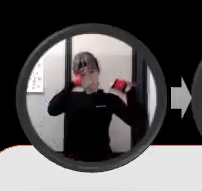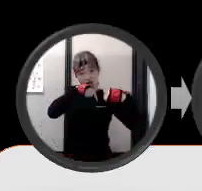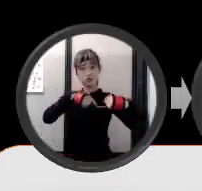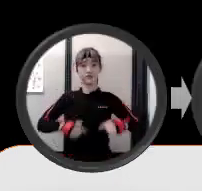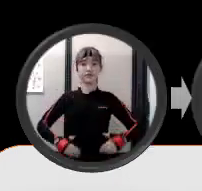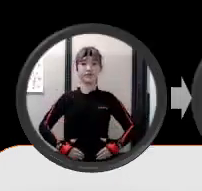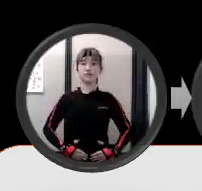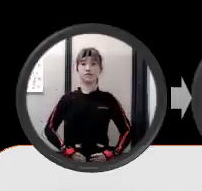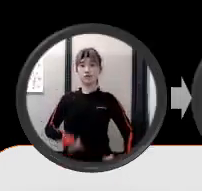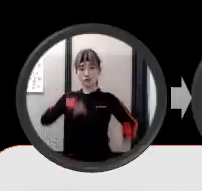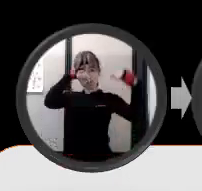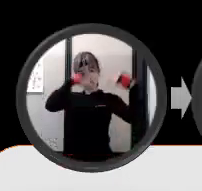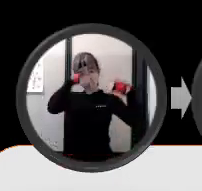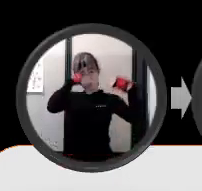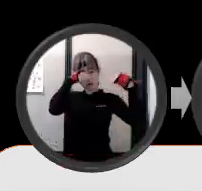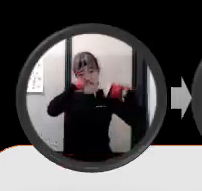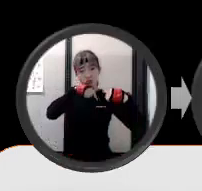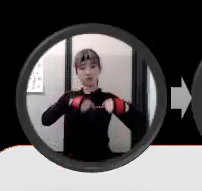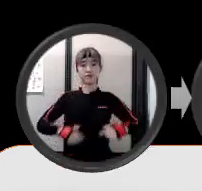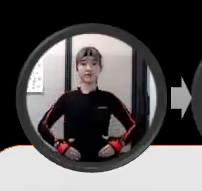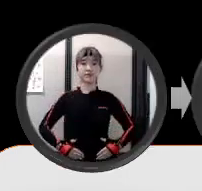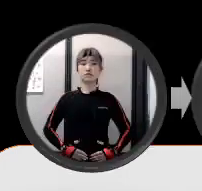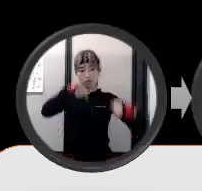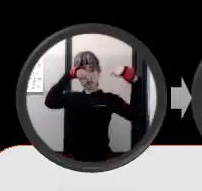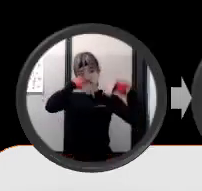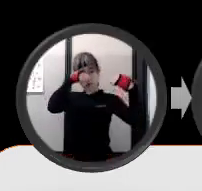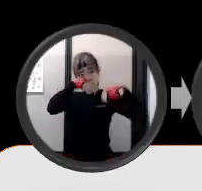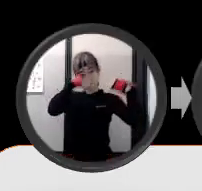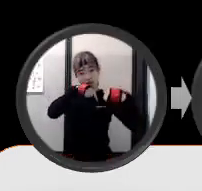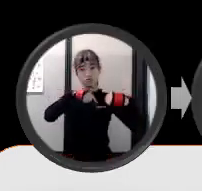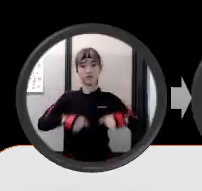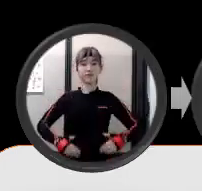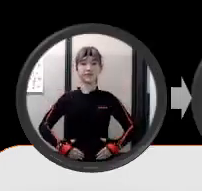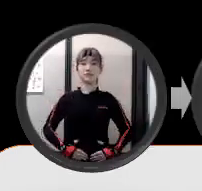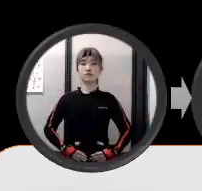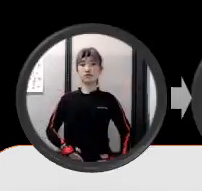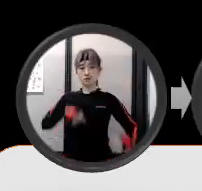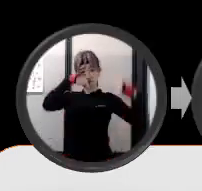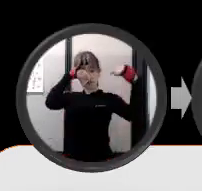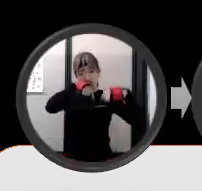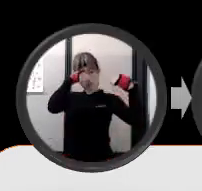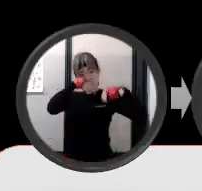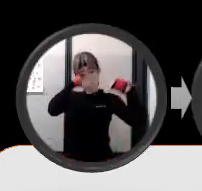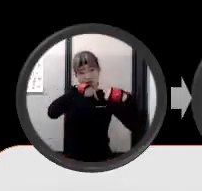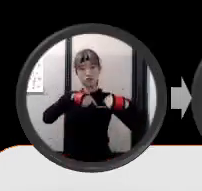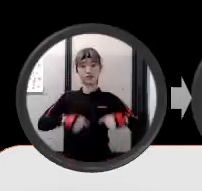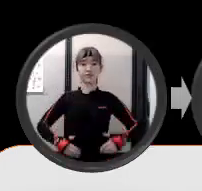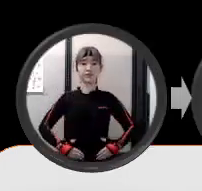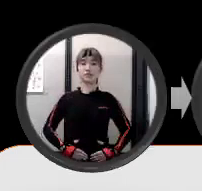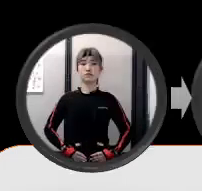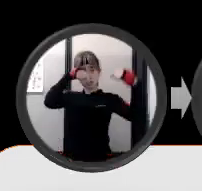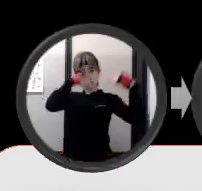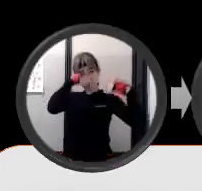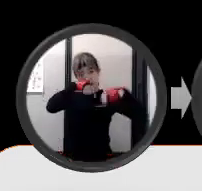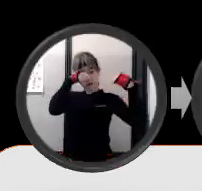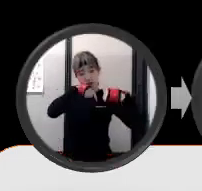just one page of text. If you develop the sign language animation dictionary, mapping data between spoken language and sign